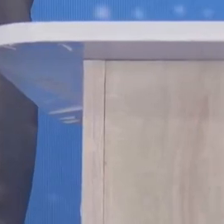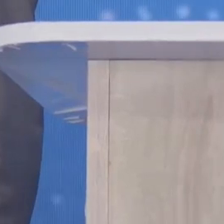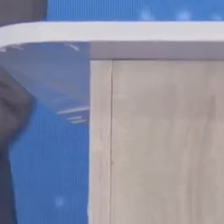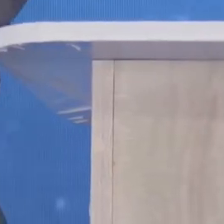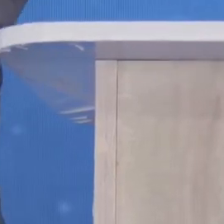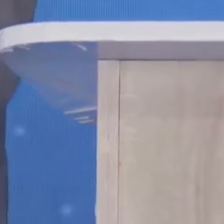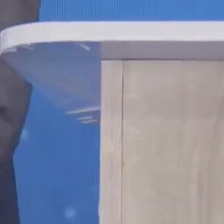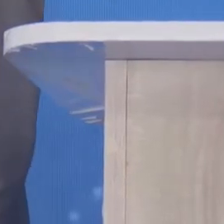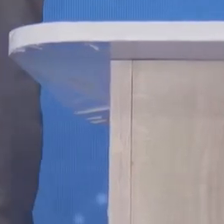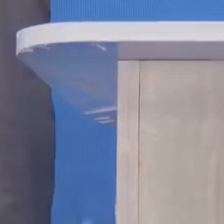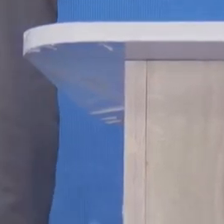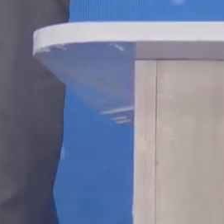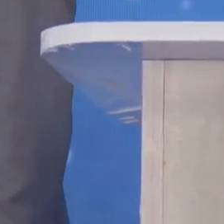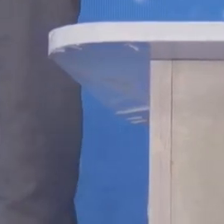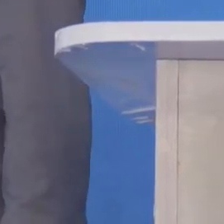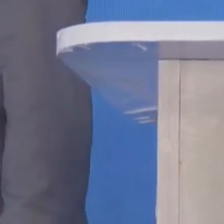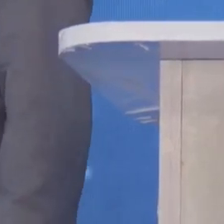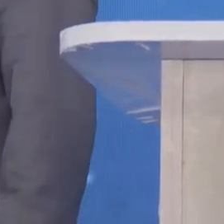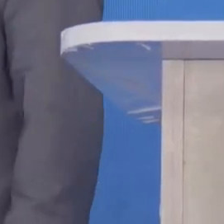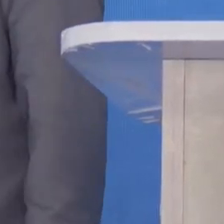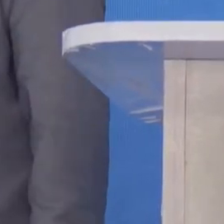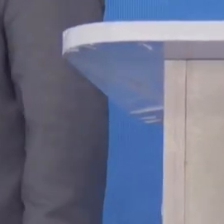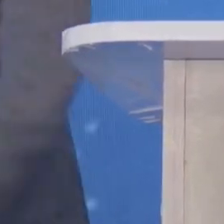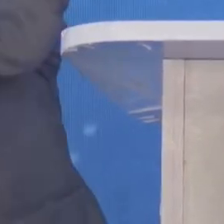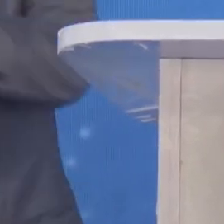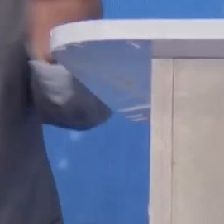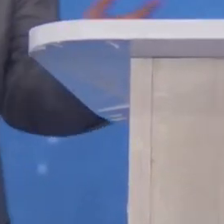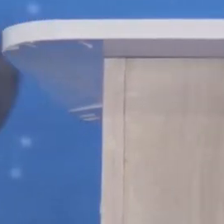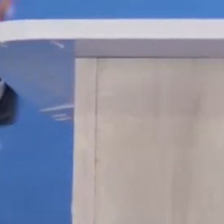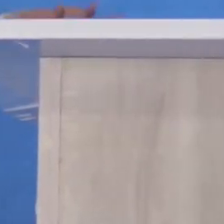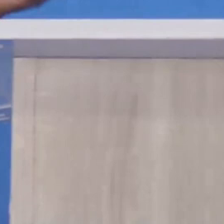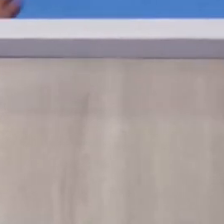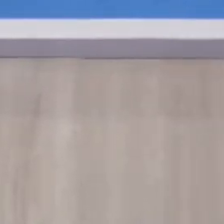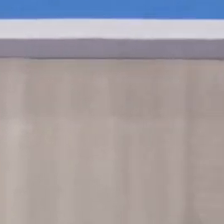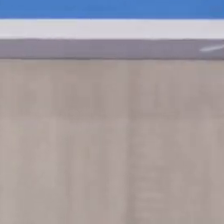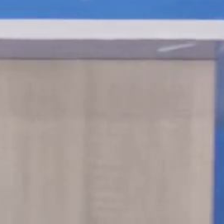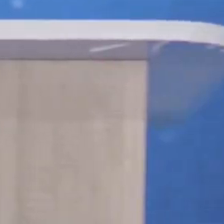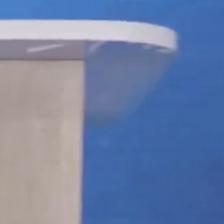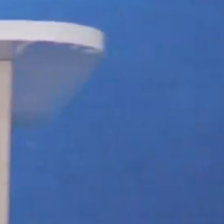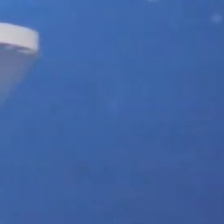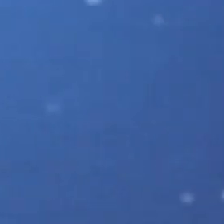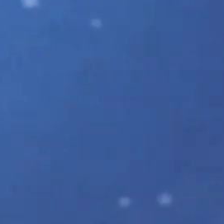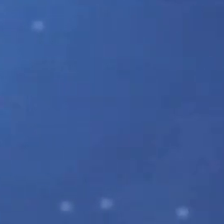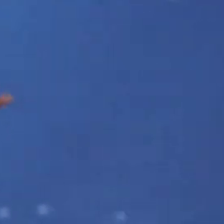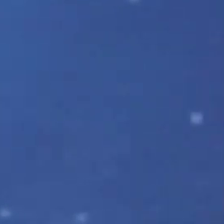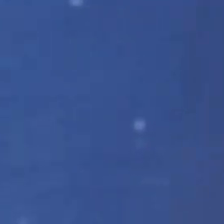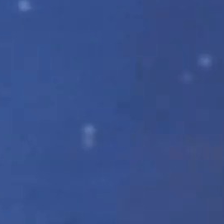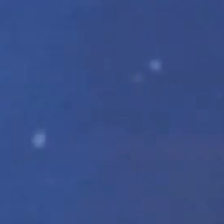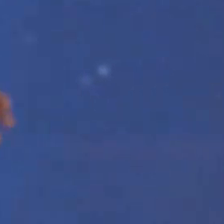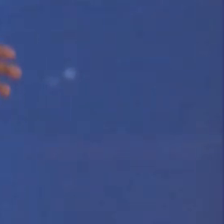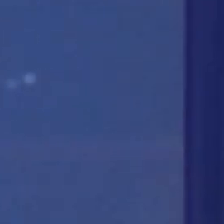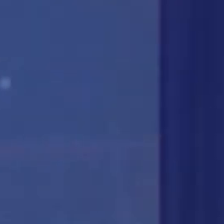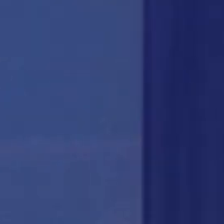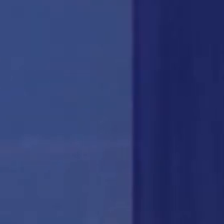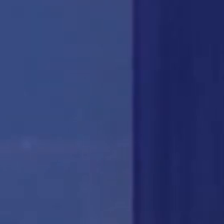Calvary through Christ, the way of holiness, and the way that leads to abundance, and the way that leads